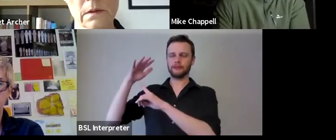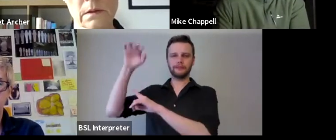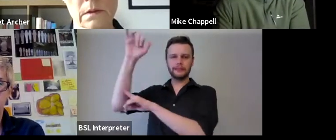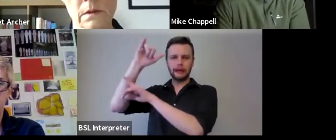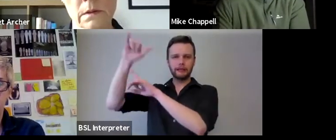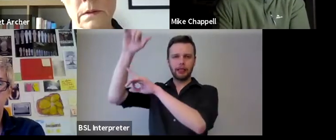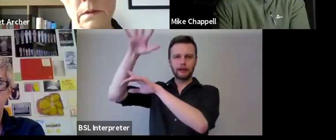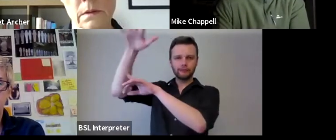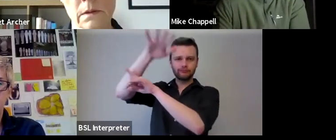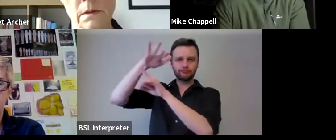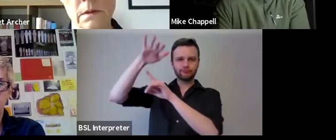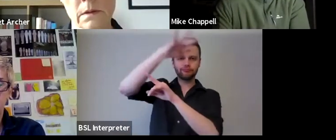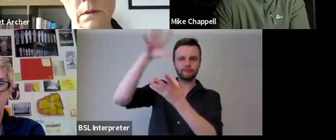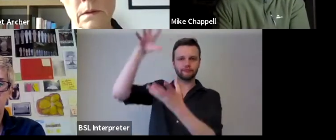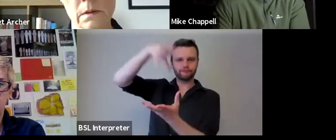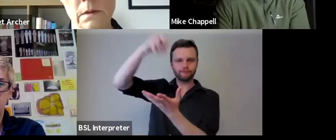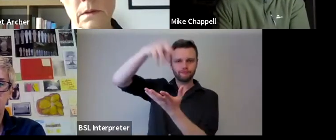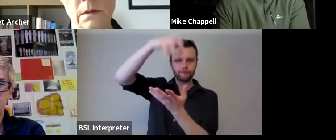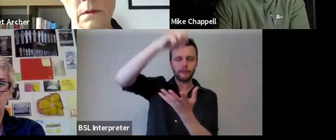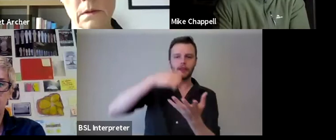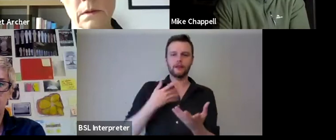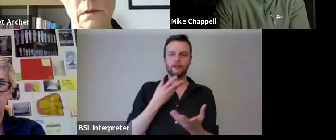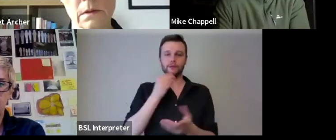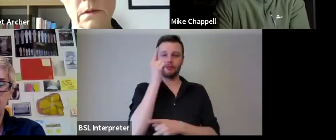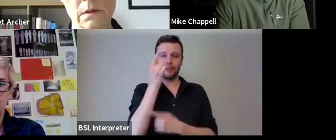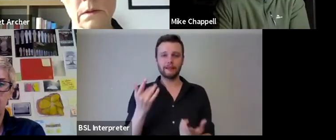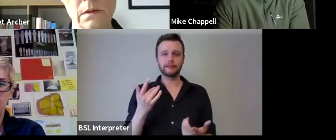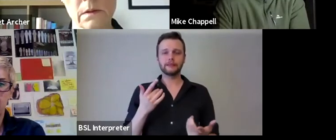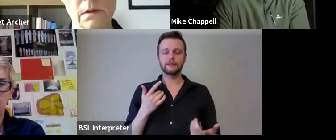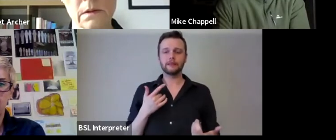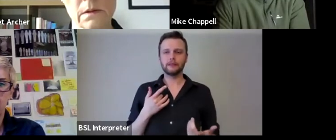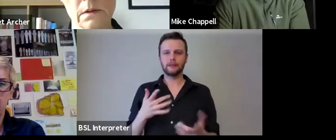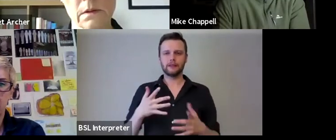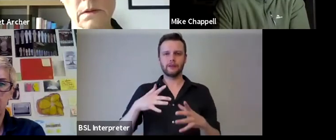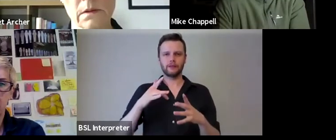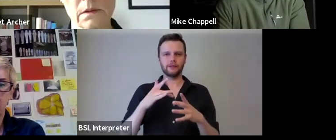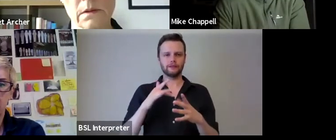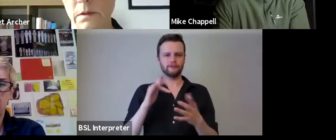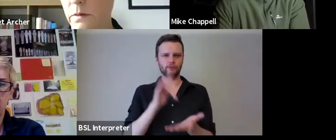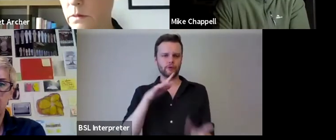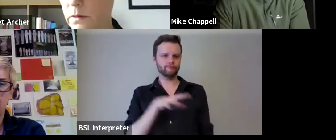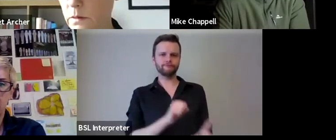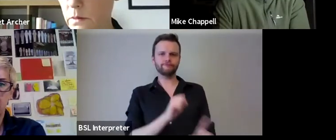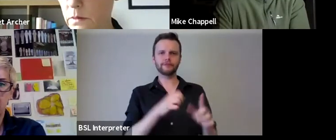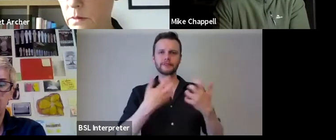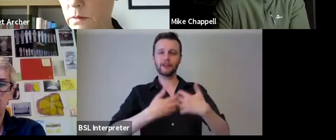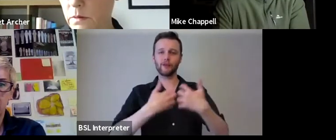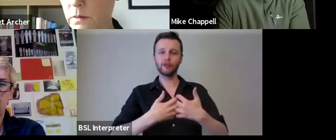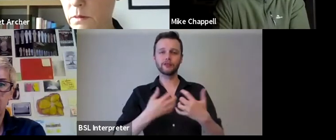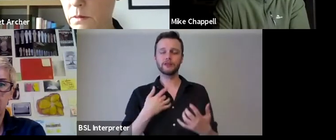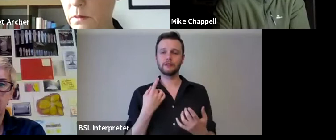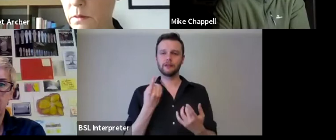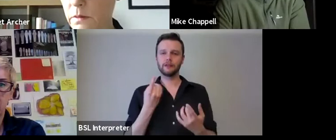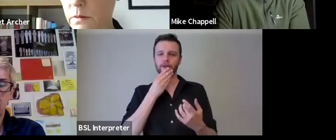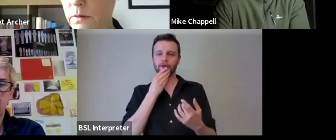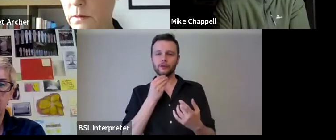constellation, terrestrial sensors, and so on. And all of these like remote sensing technologies, they use like these sort